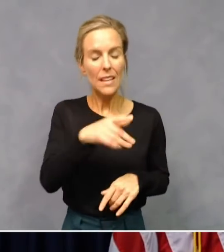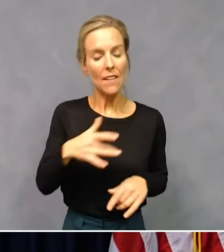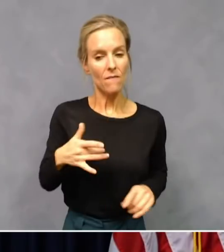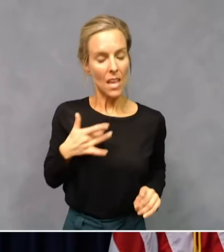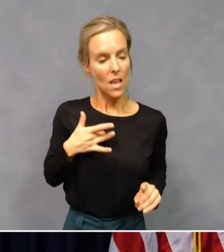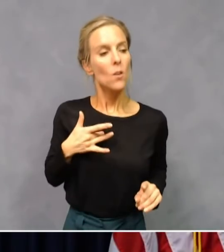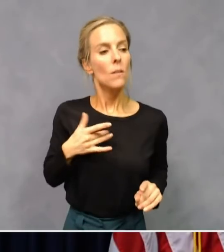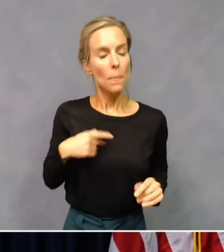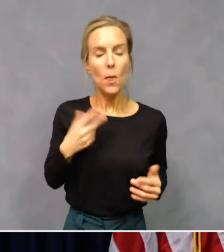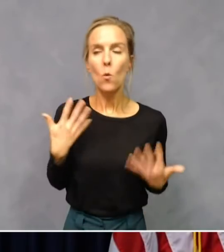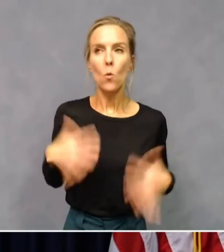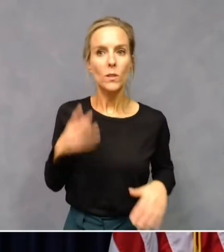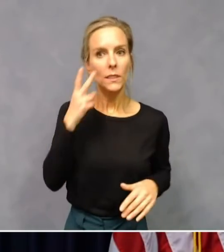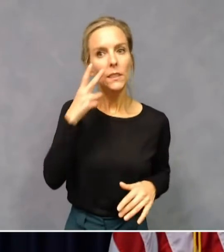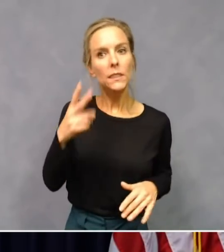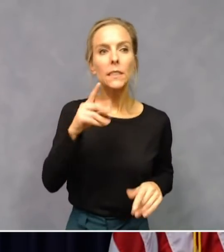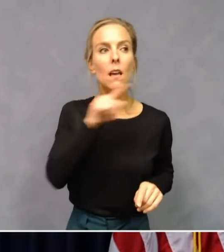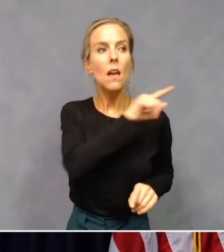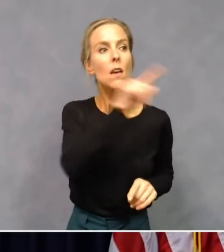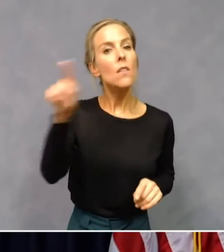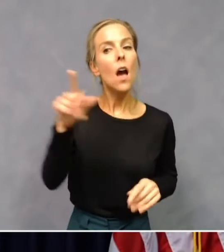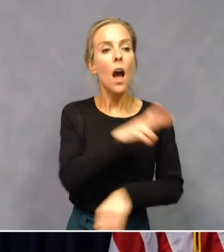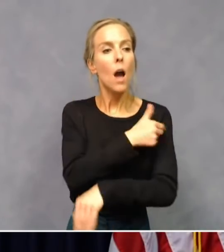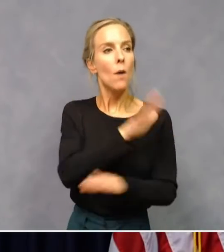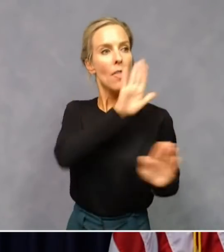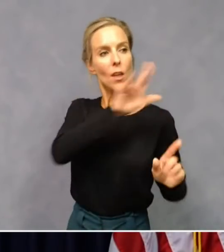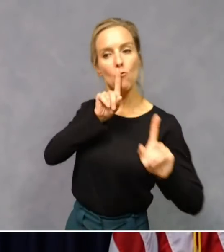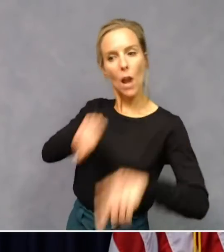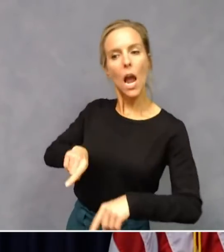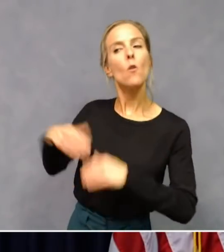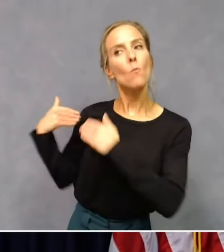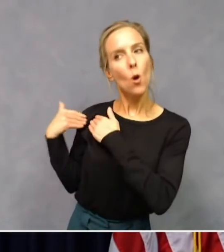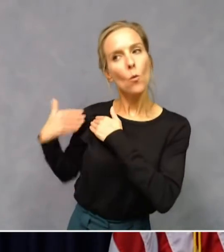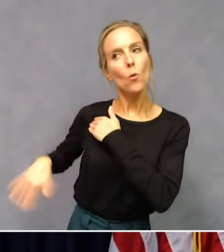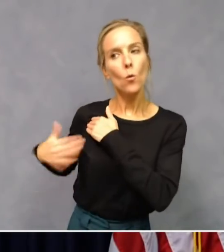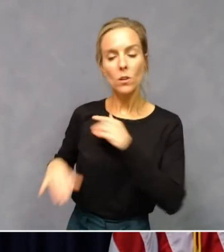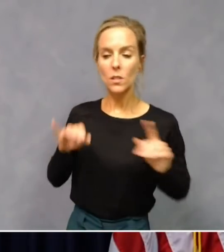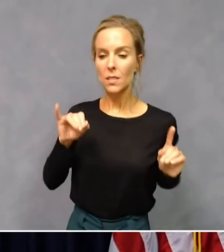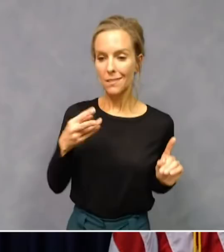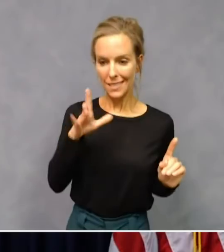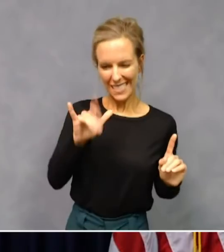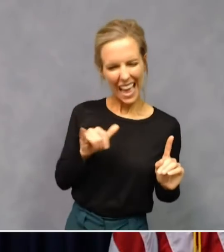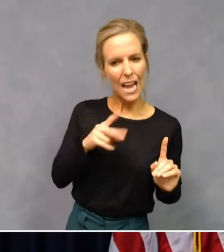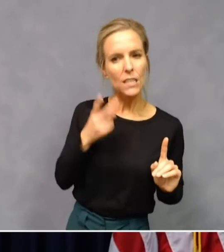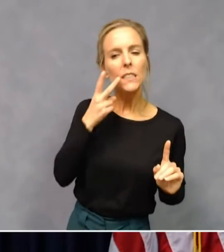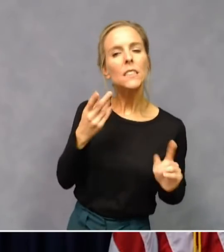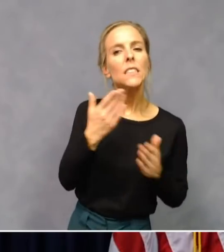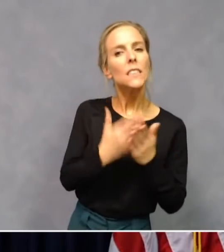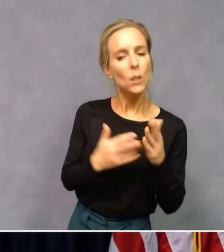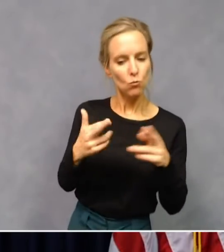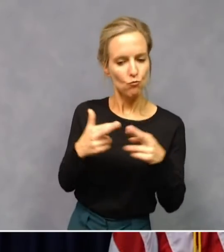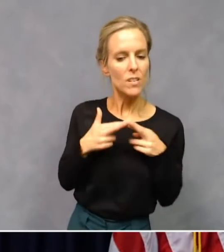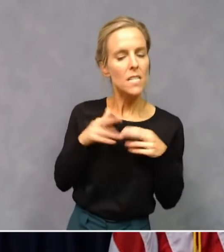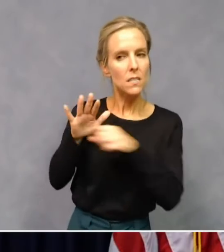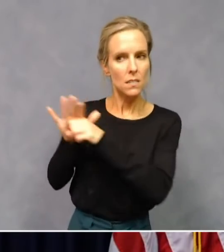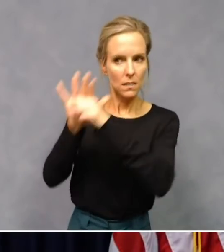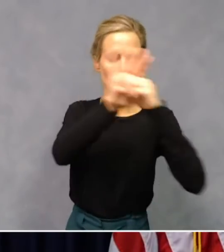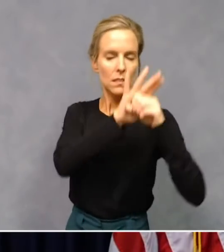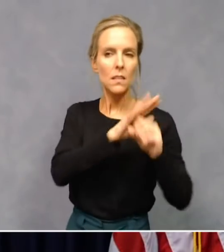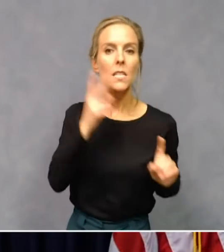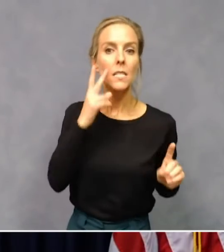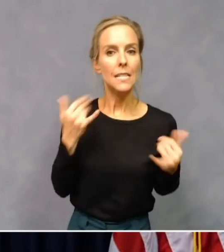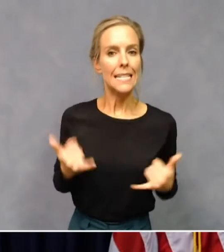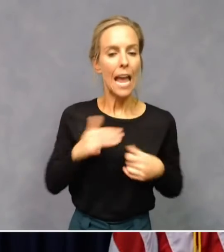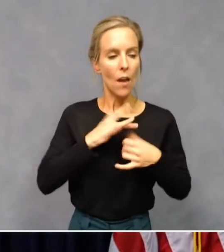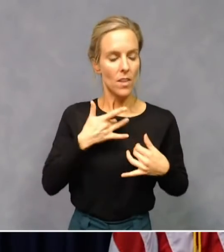really responsible reaction, both during July when certain regions were getting there, and right now where there's strain in